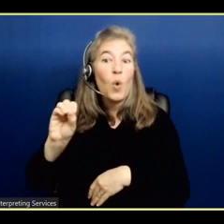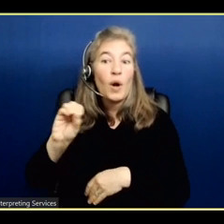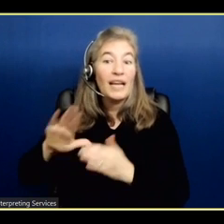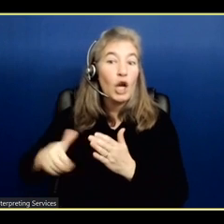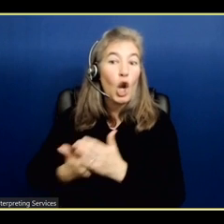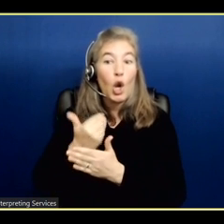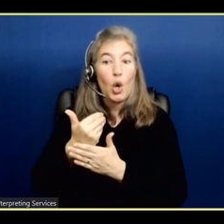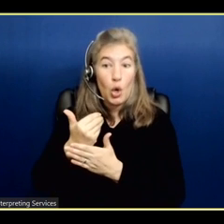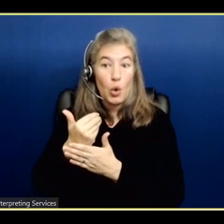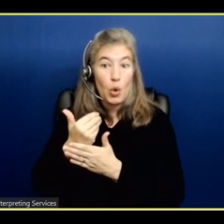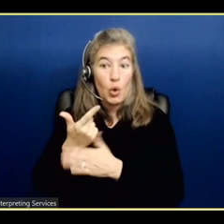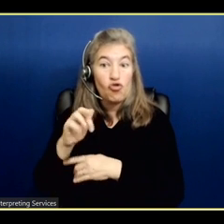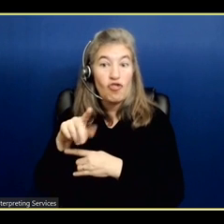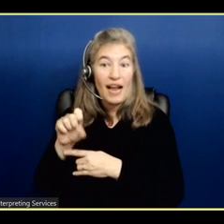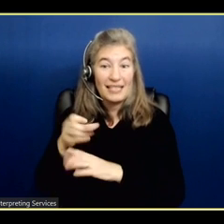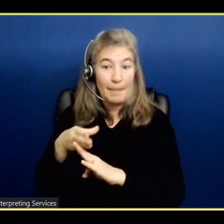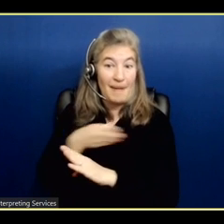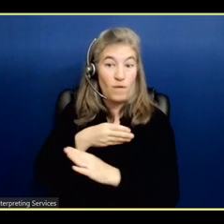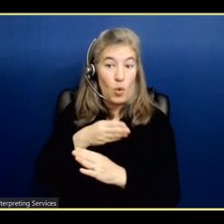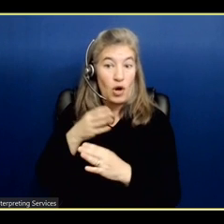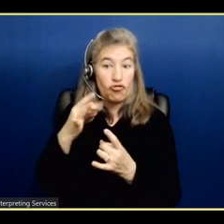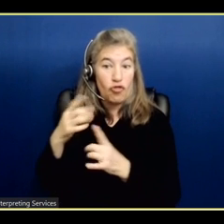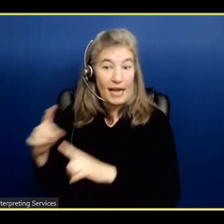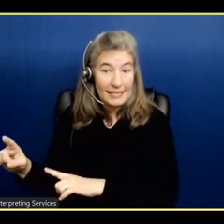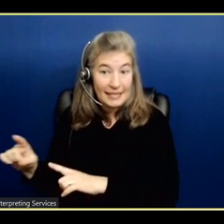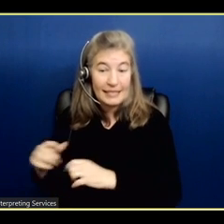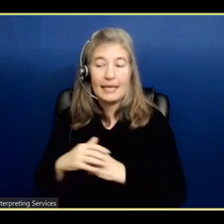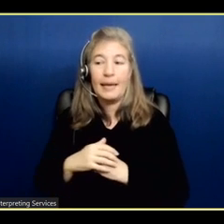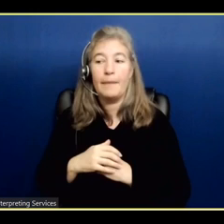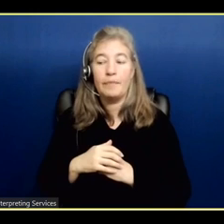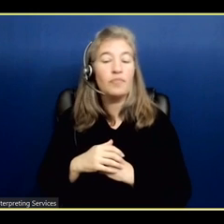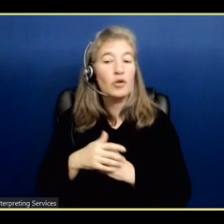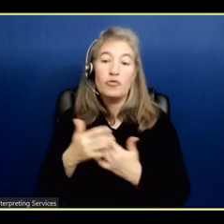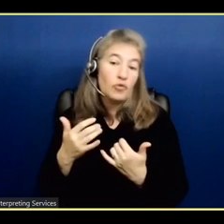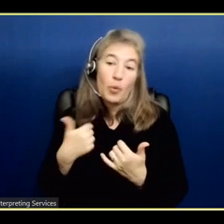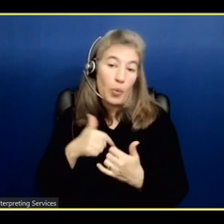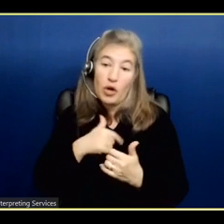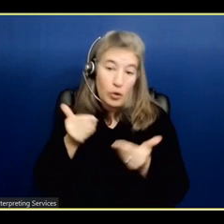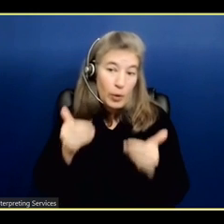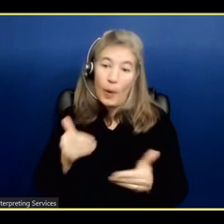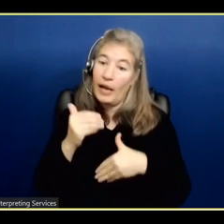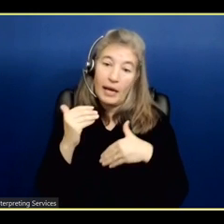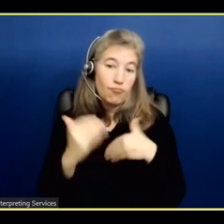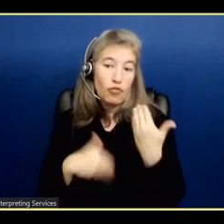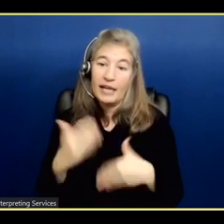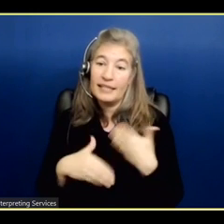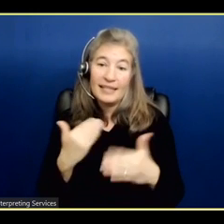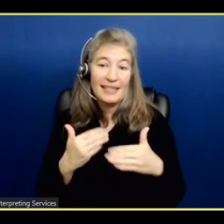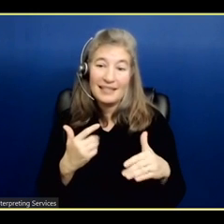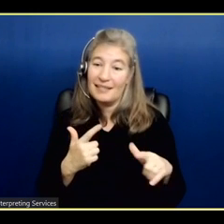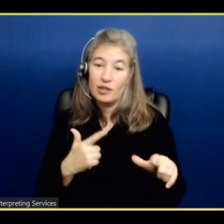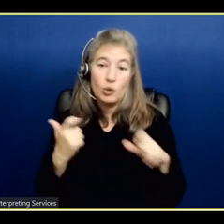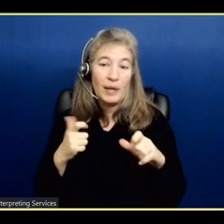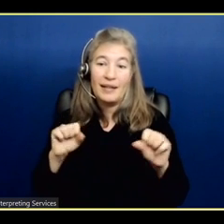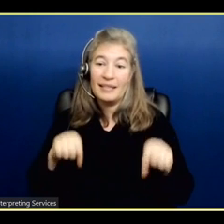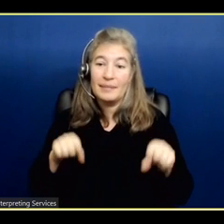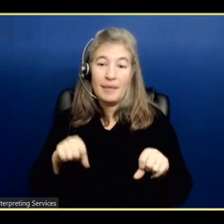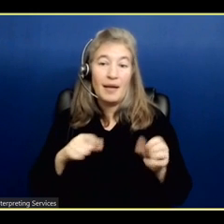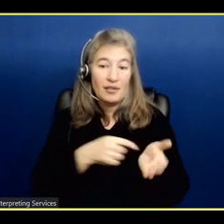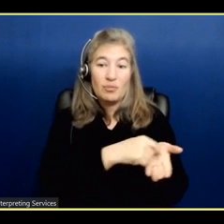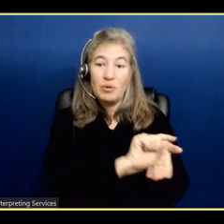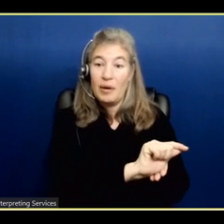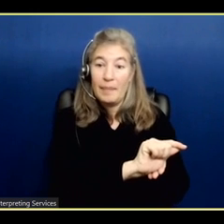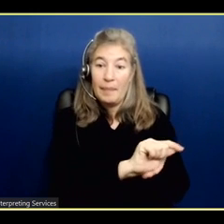NPN works towards system change in arts and philanthropy, and I think these kinds of moments are when systems of inequity can either become even